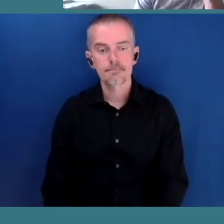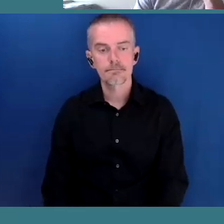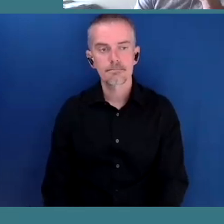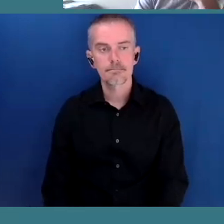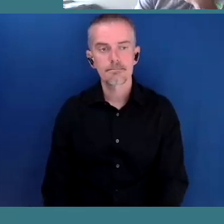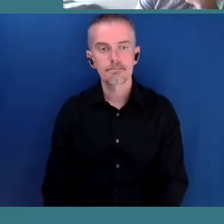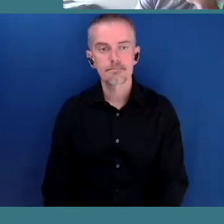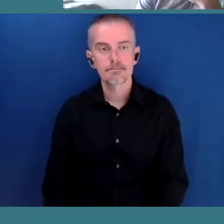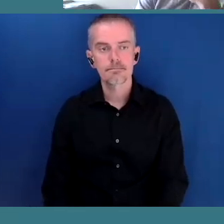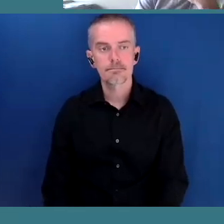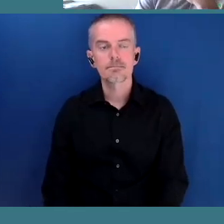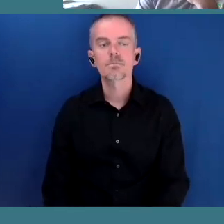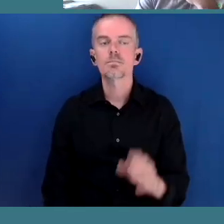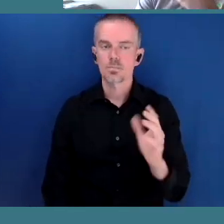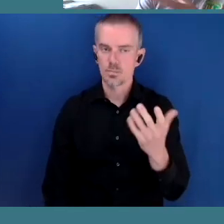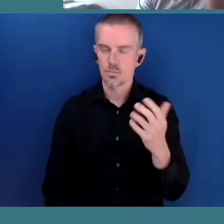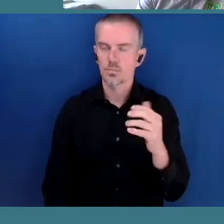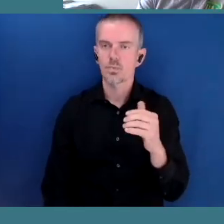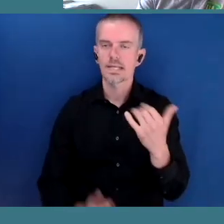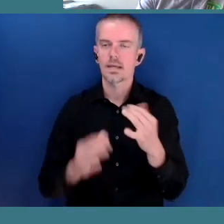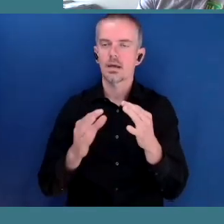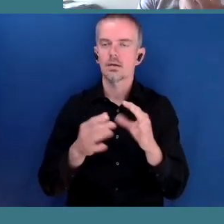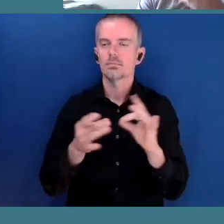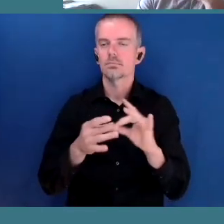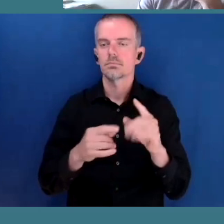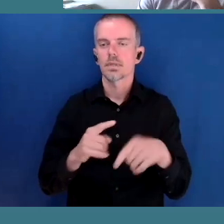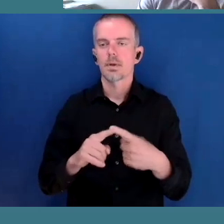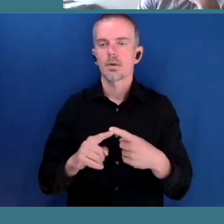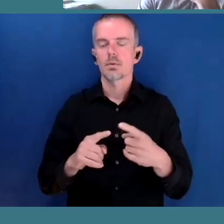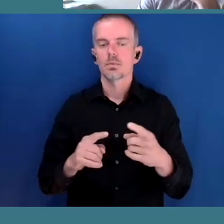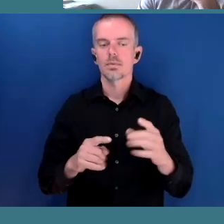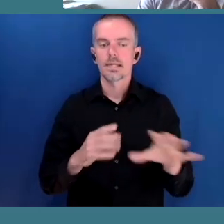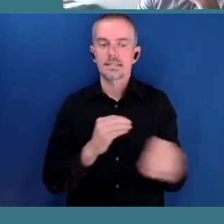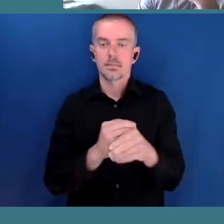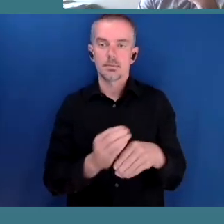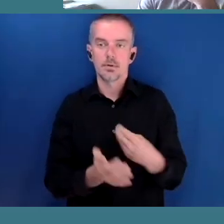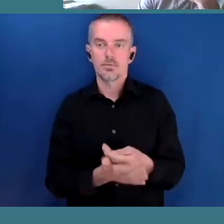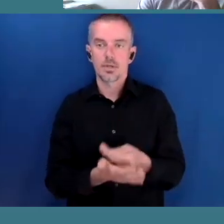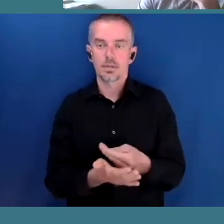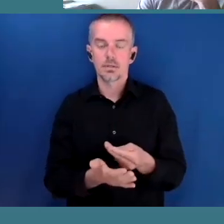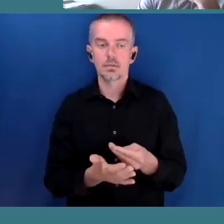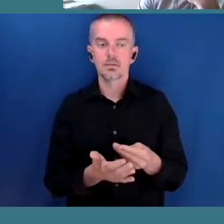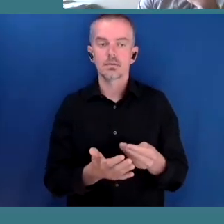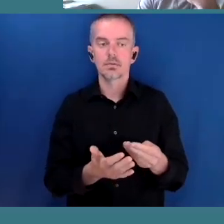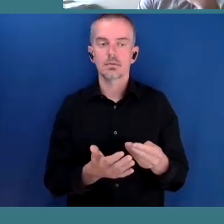So we'll talk a little bit about how kind of these supplemental funding